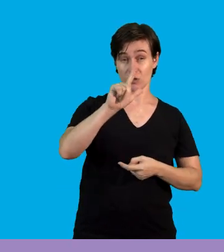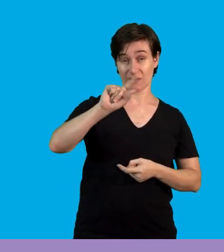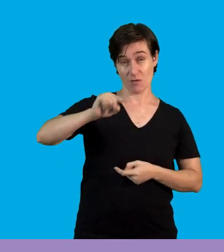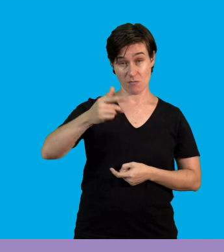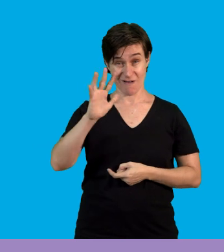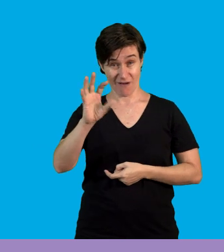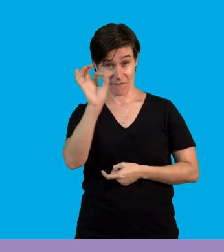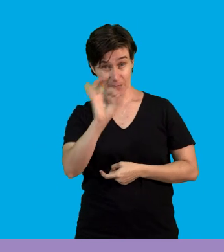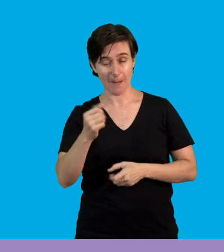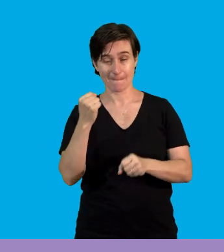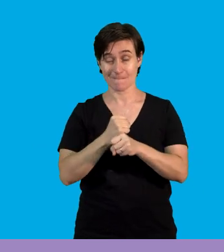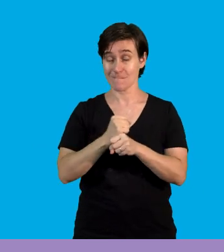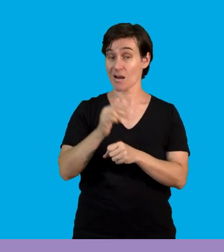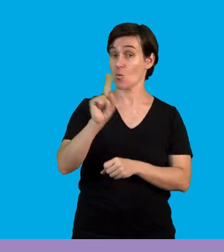rewrite